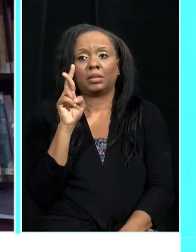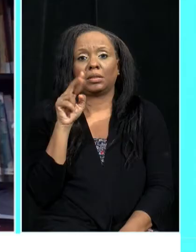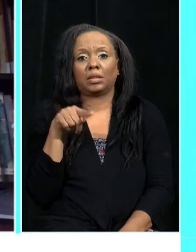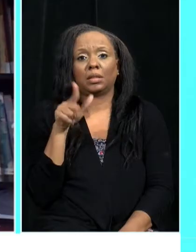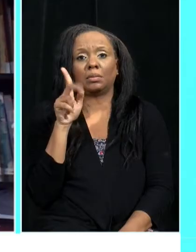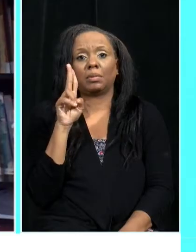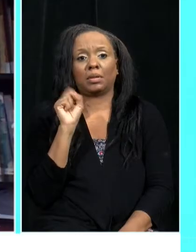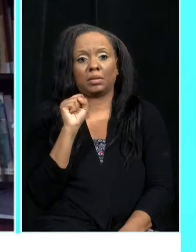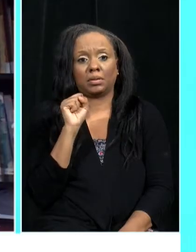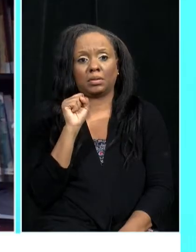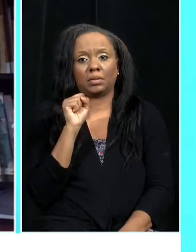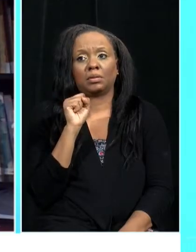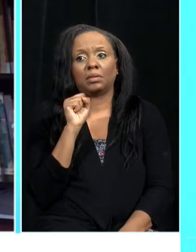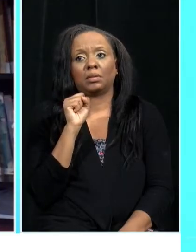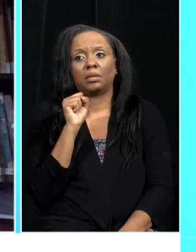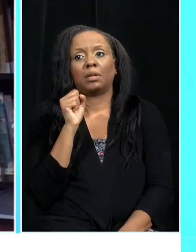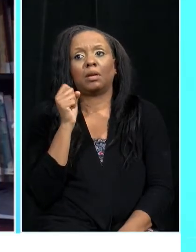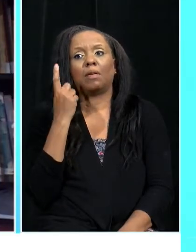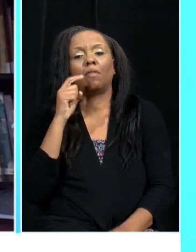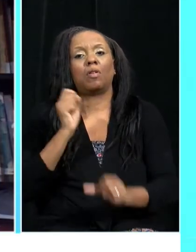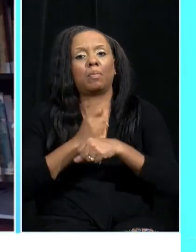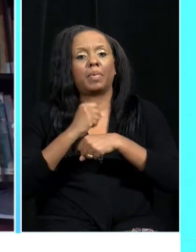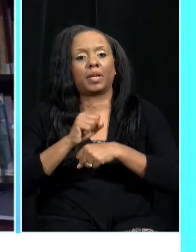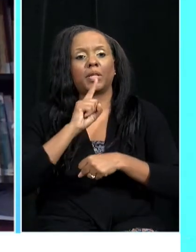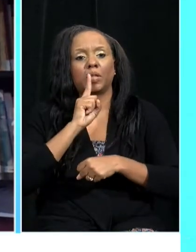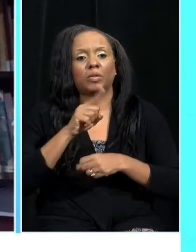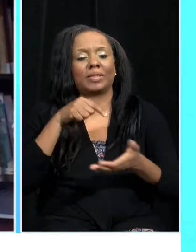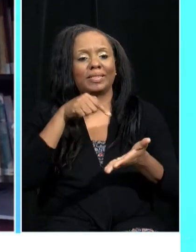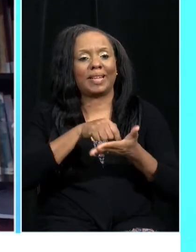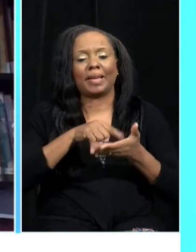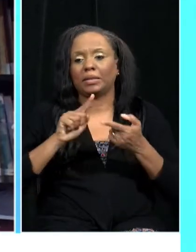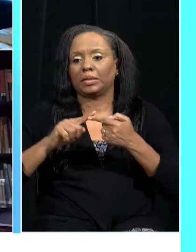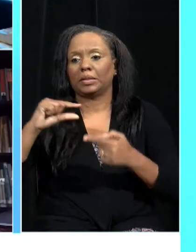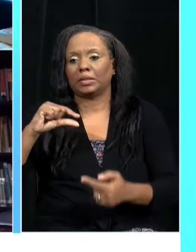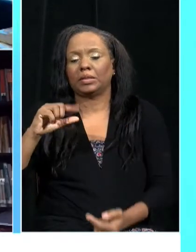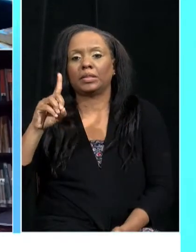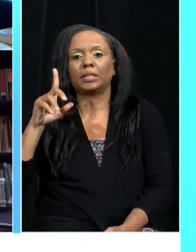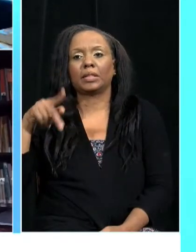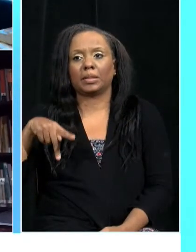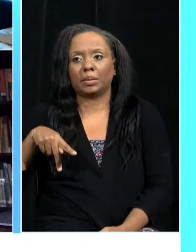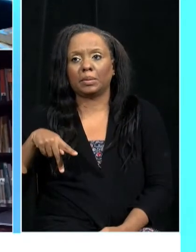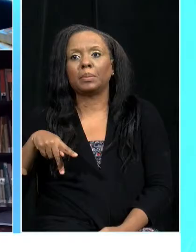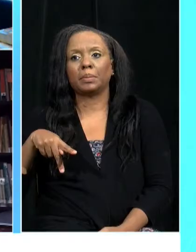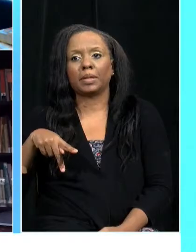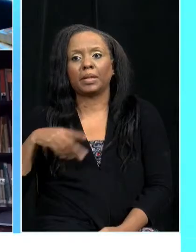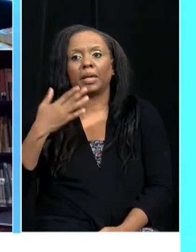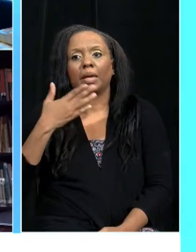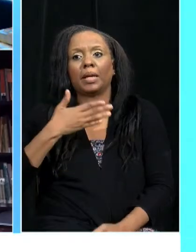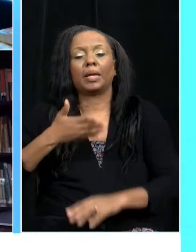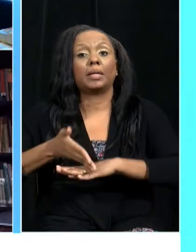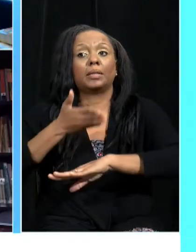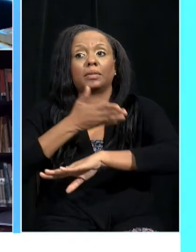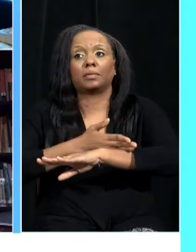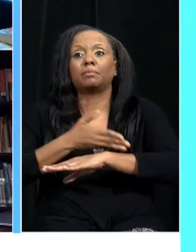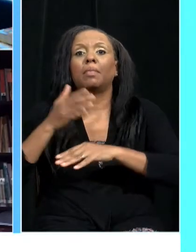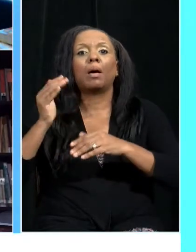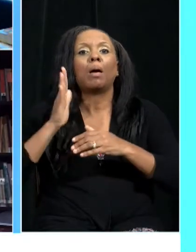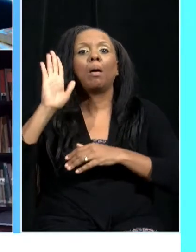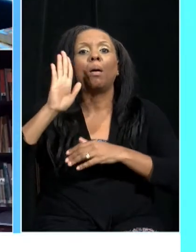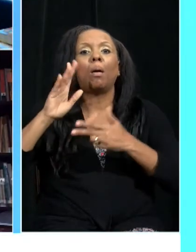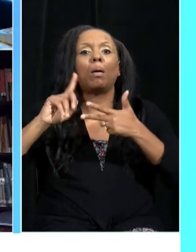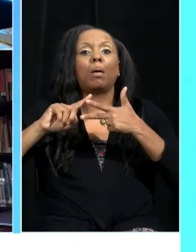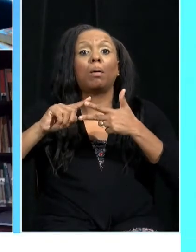of that 60 debt to GDP by 2035. Very, But very. Joel, could I Yes. say something? Go